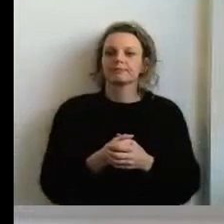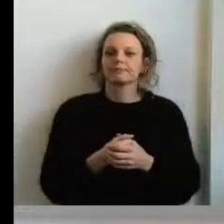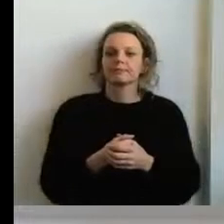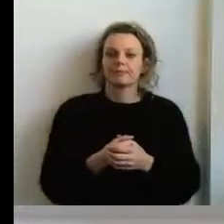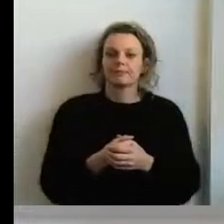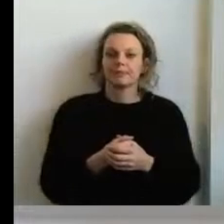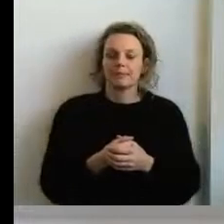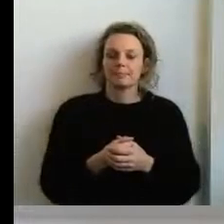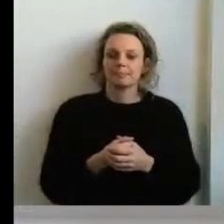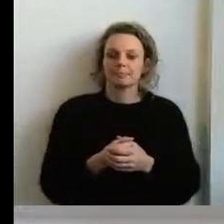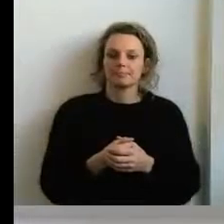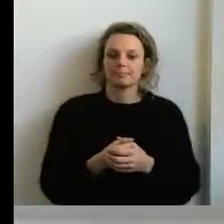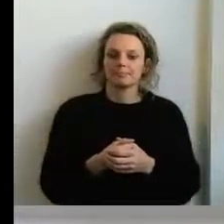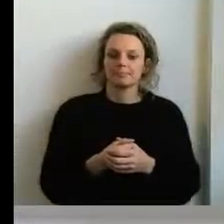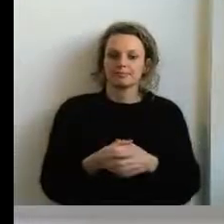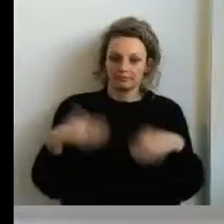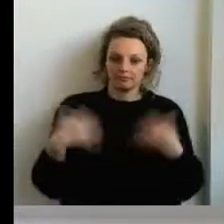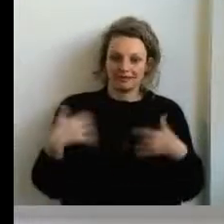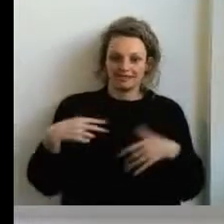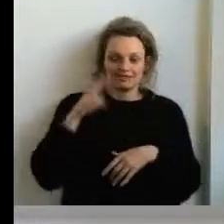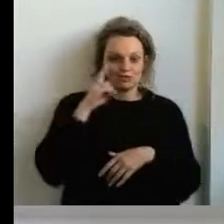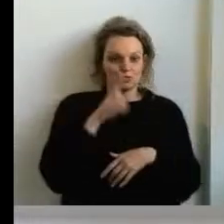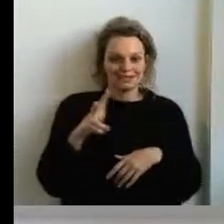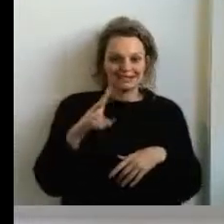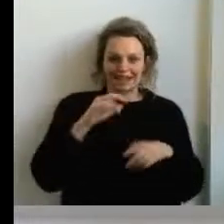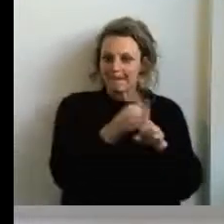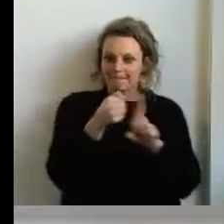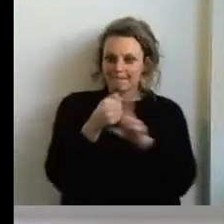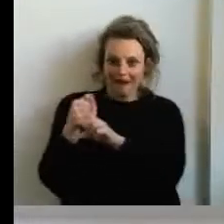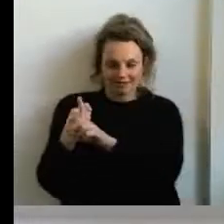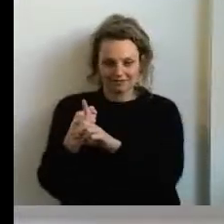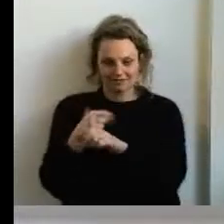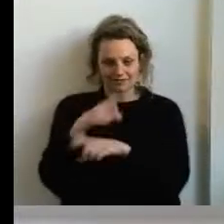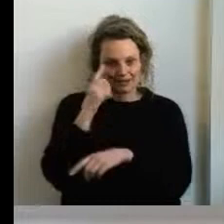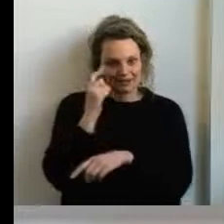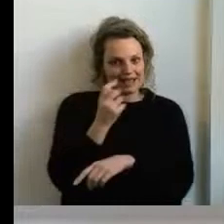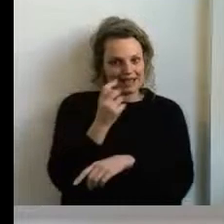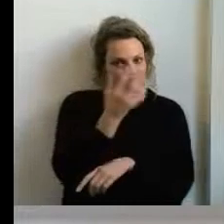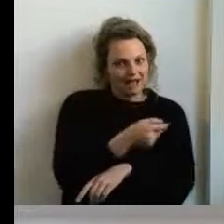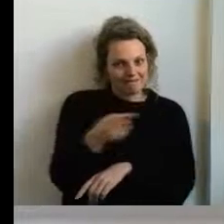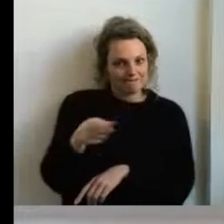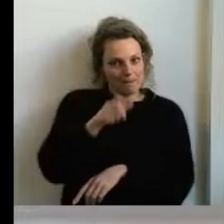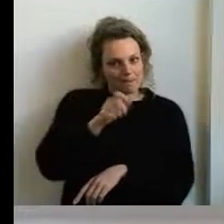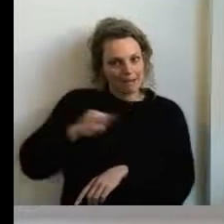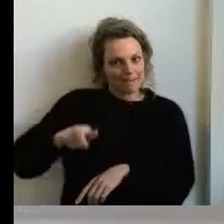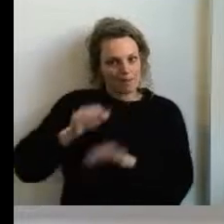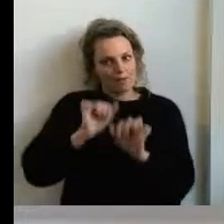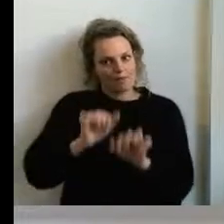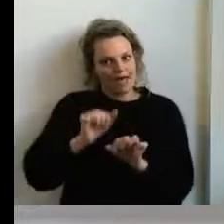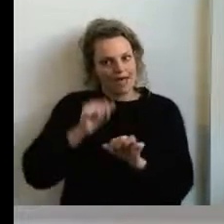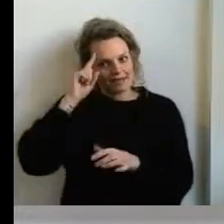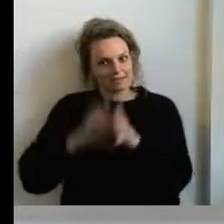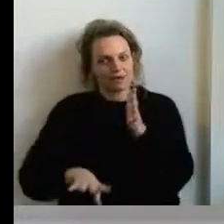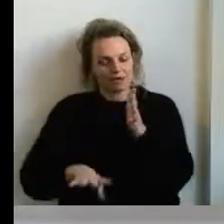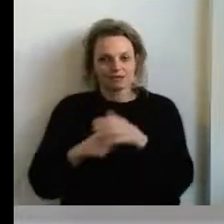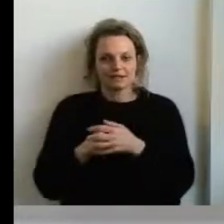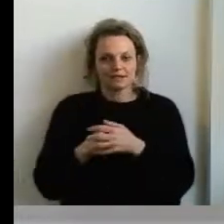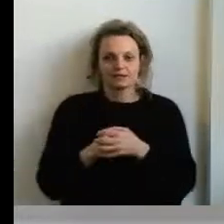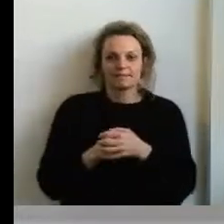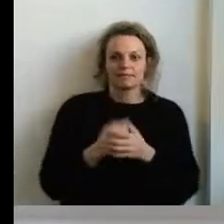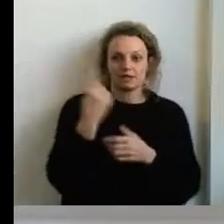to see the impact that we're going to have in people's lived experiences. Carolina smiles. When someone with